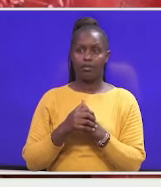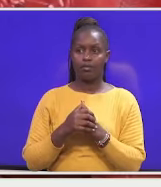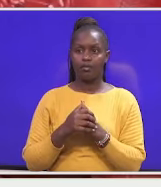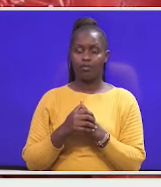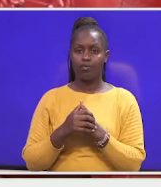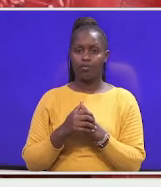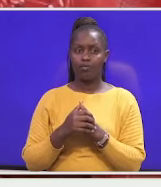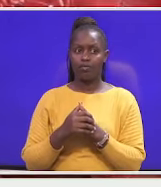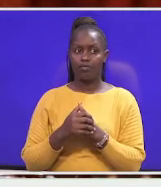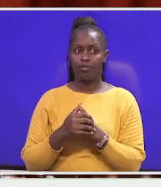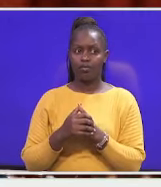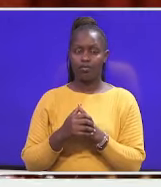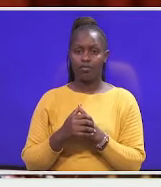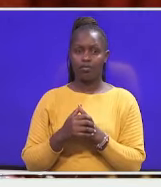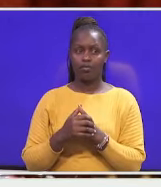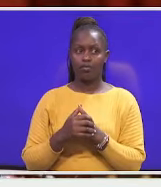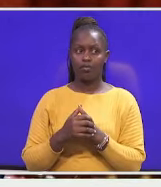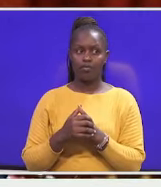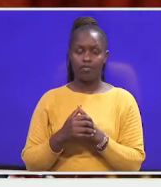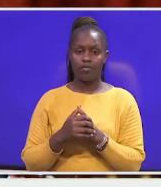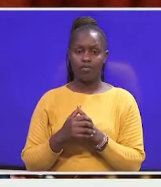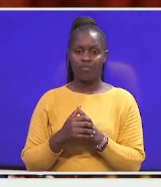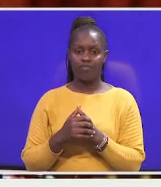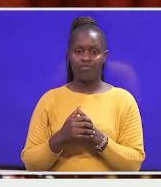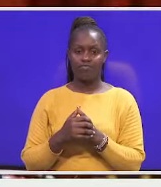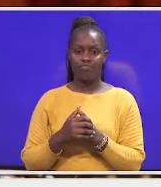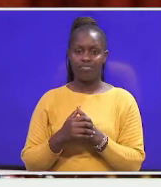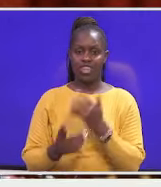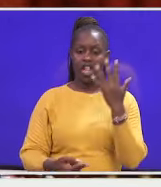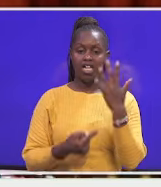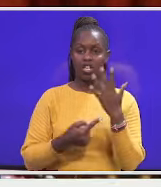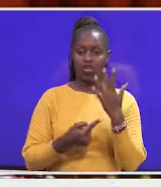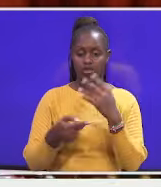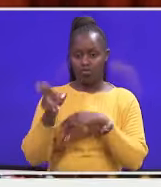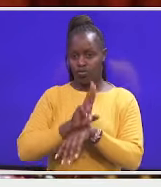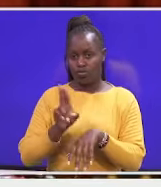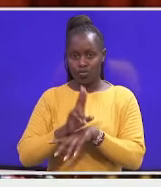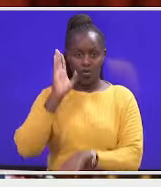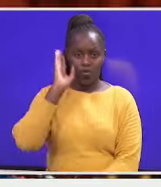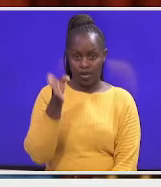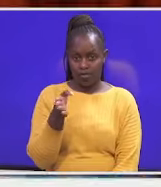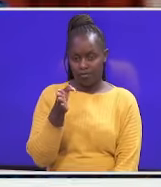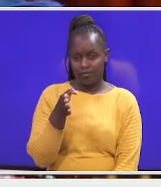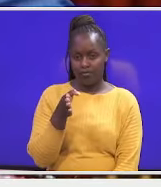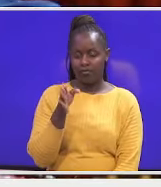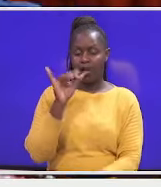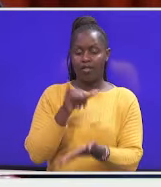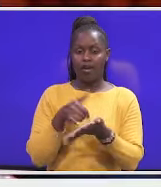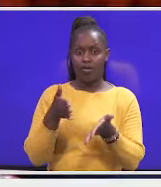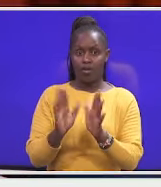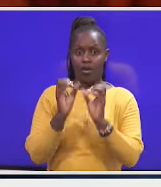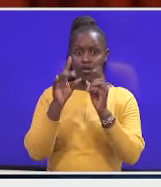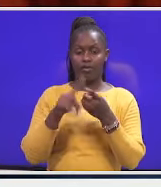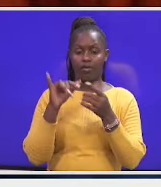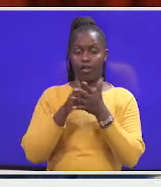to arrest, be able to leverage on technology. That way, if some animals are stolen